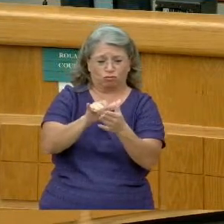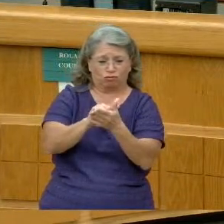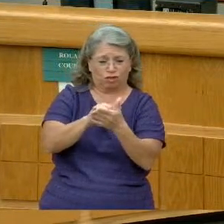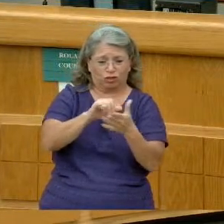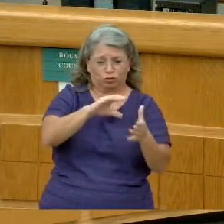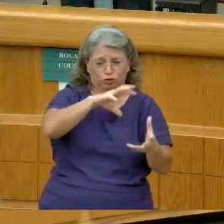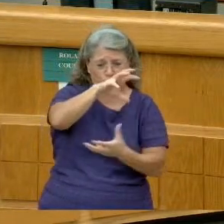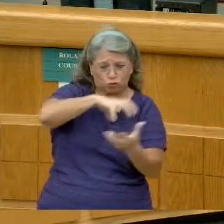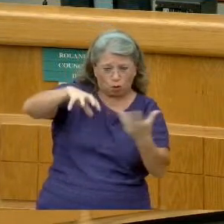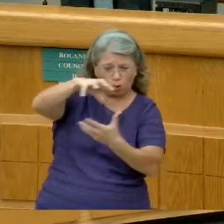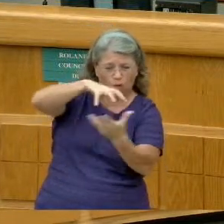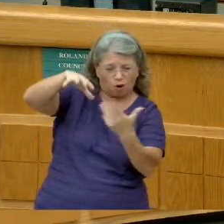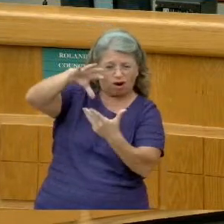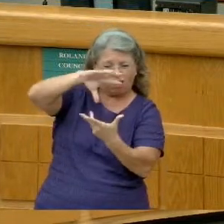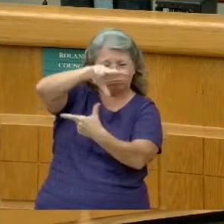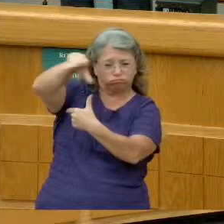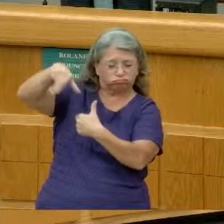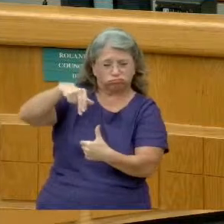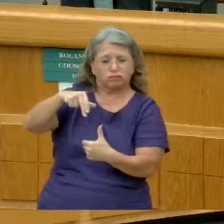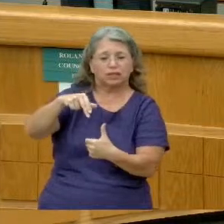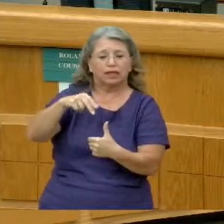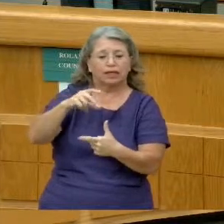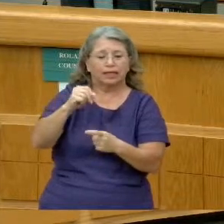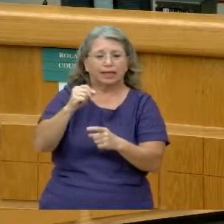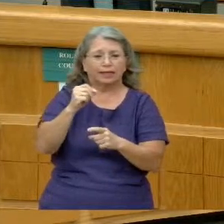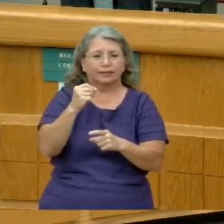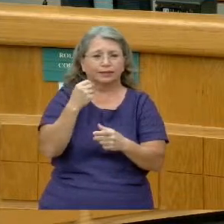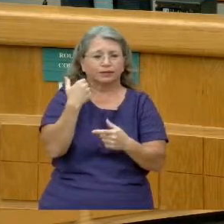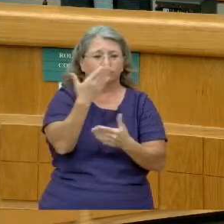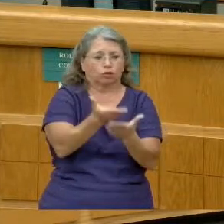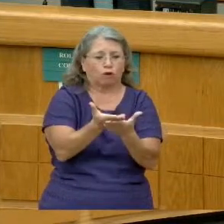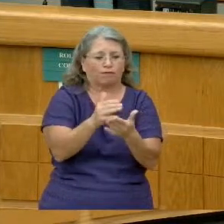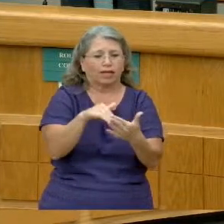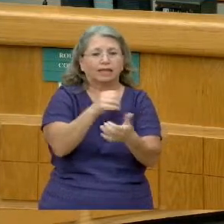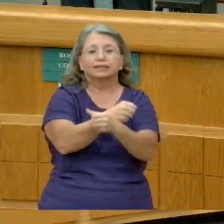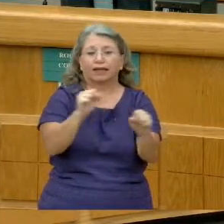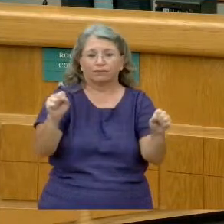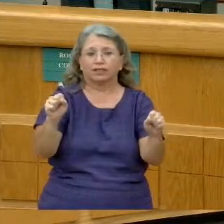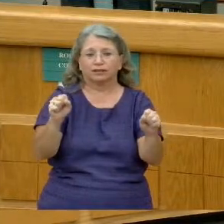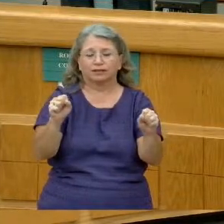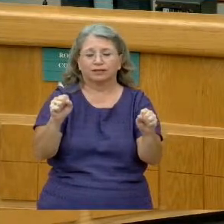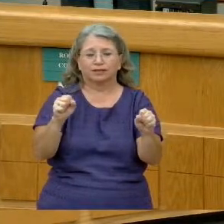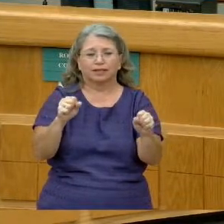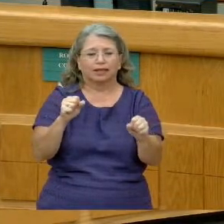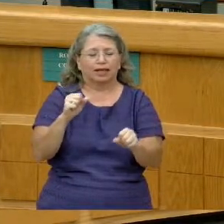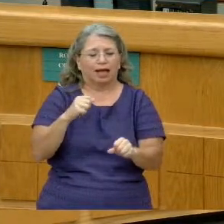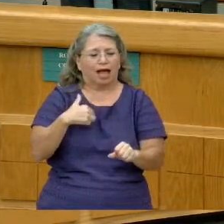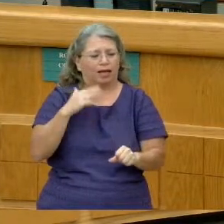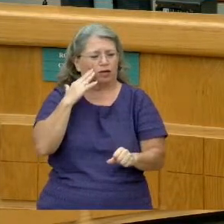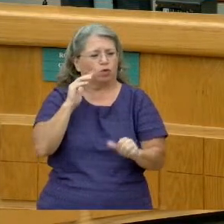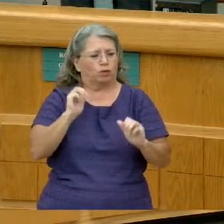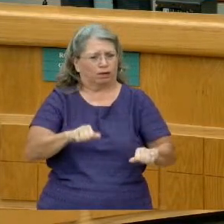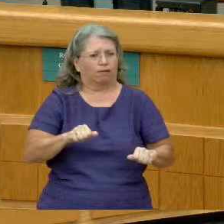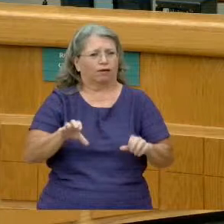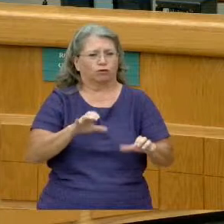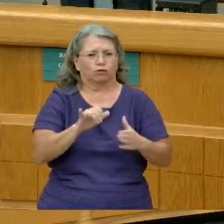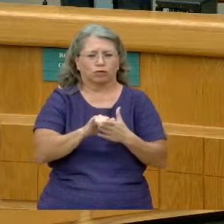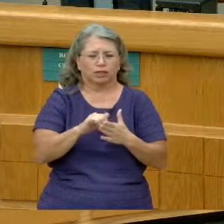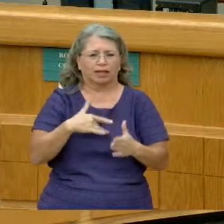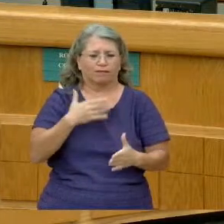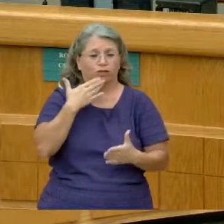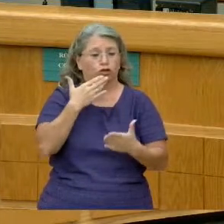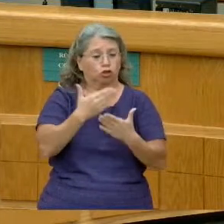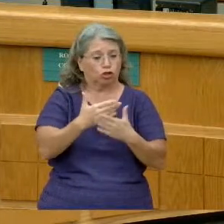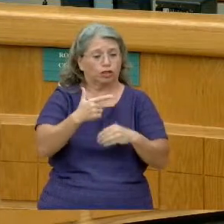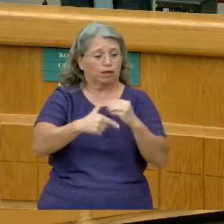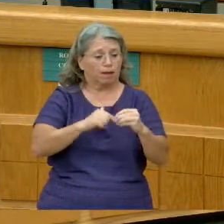feel confident about the plans that we have forged in the past. I feel good about the resiliency that we have